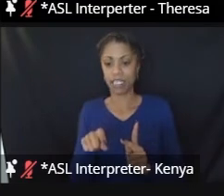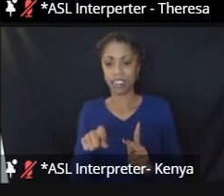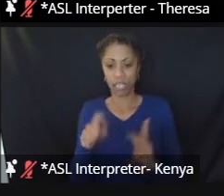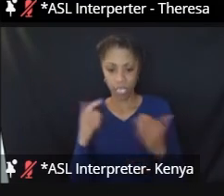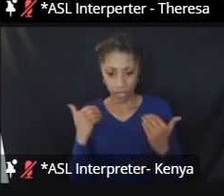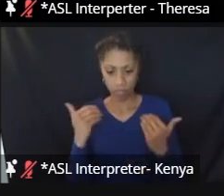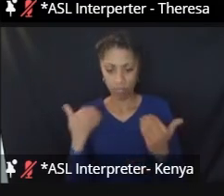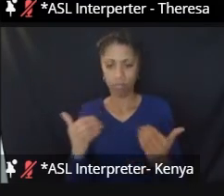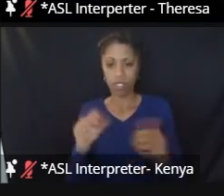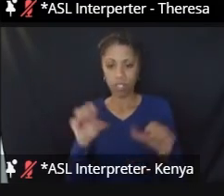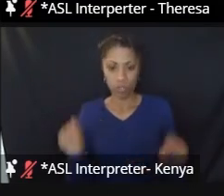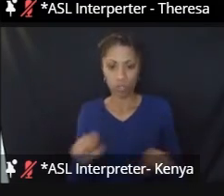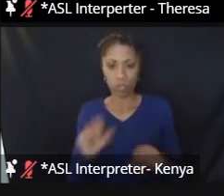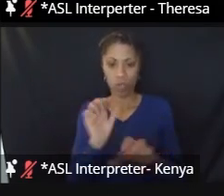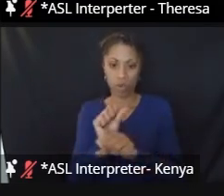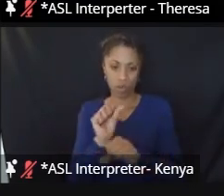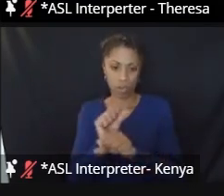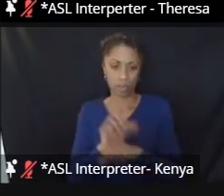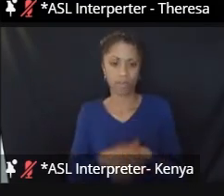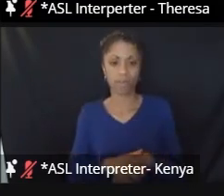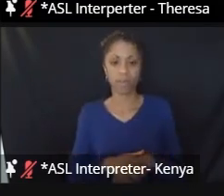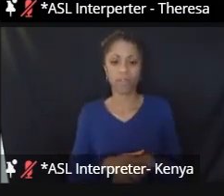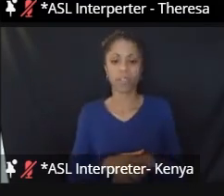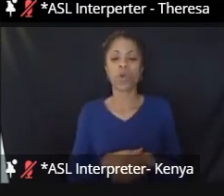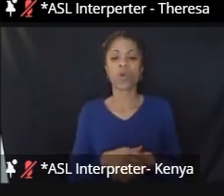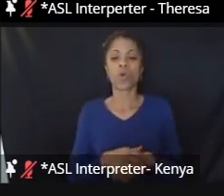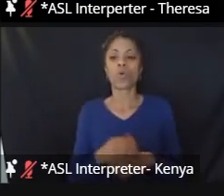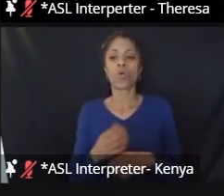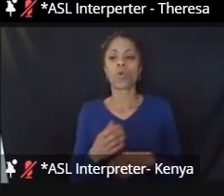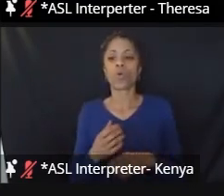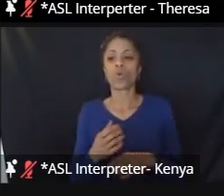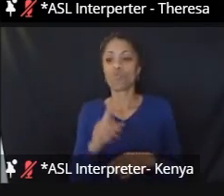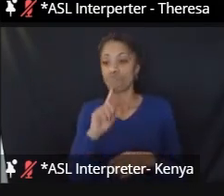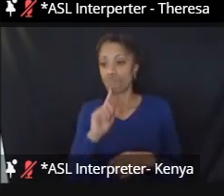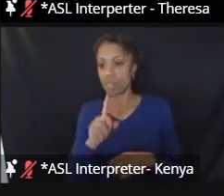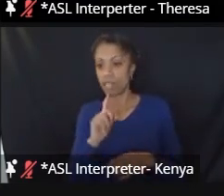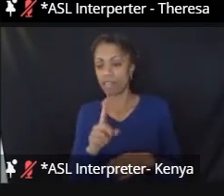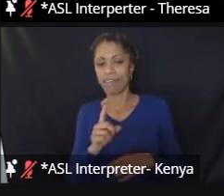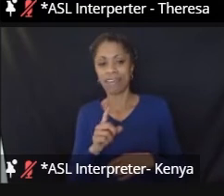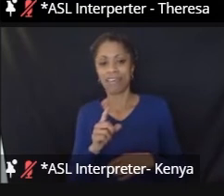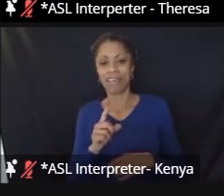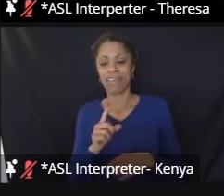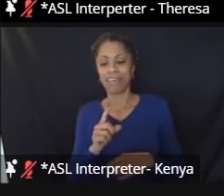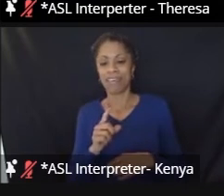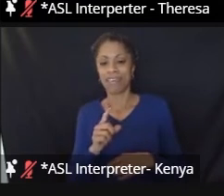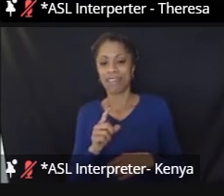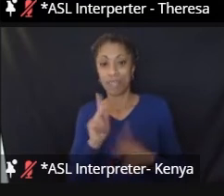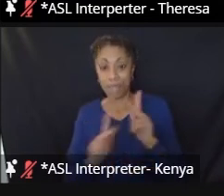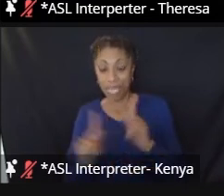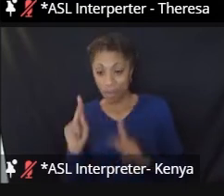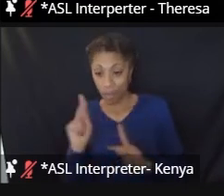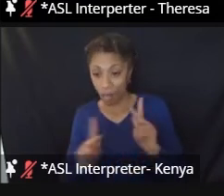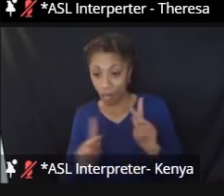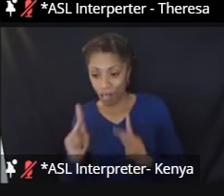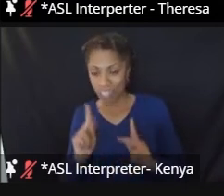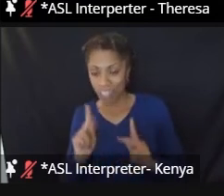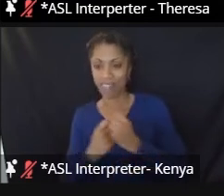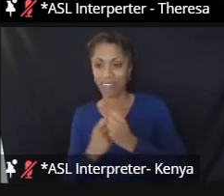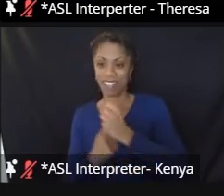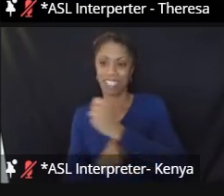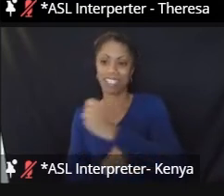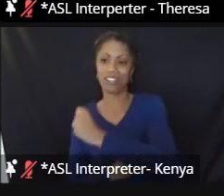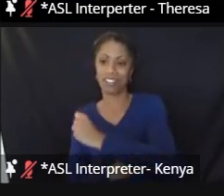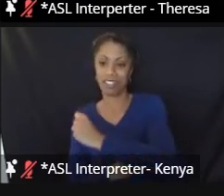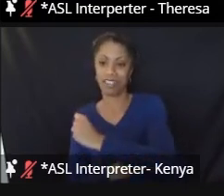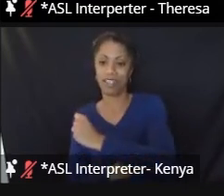KDE is working on. We're always wanting to ensure, because that is really the foundation of what we do. The people in any organization are the